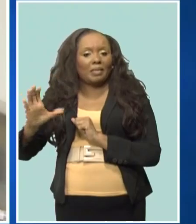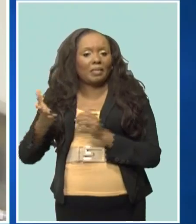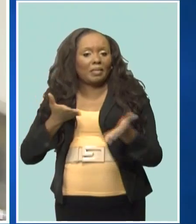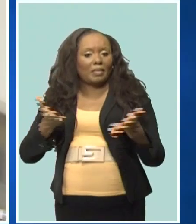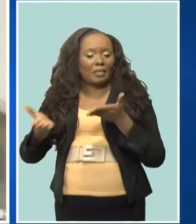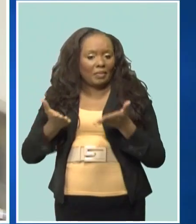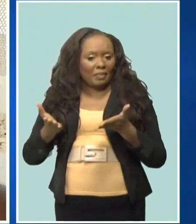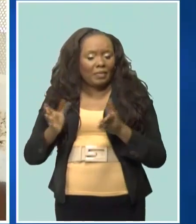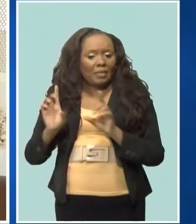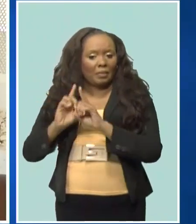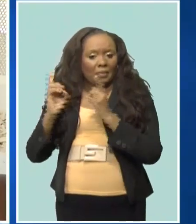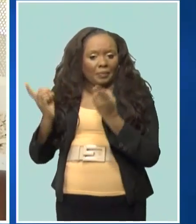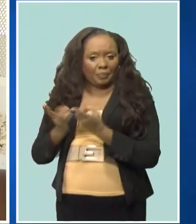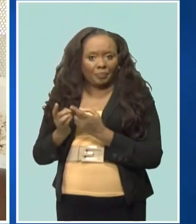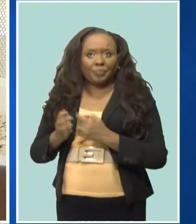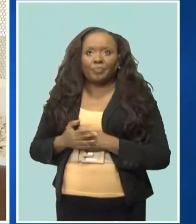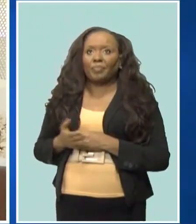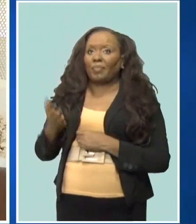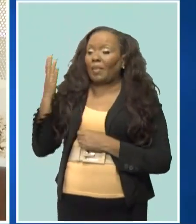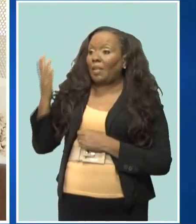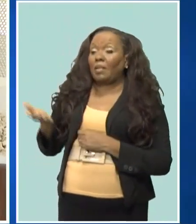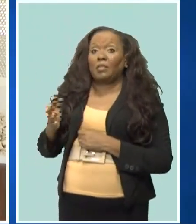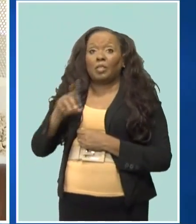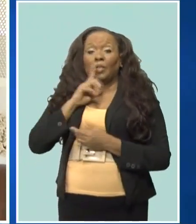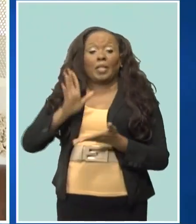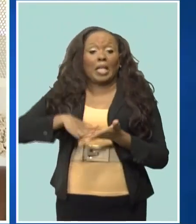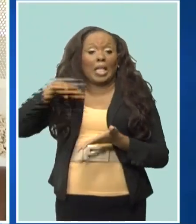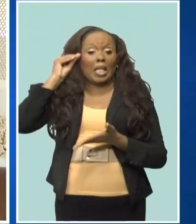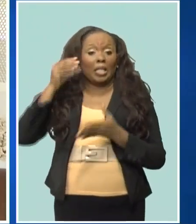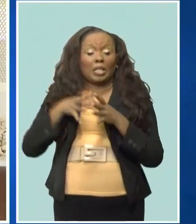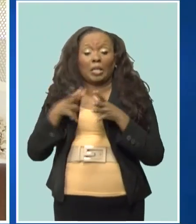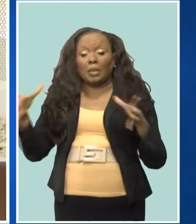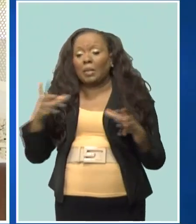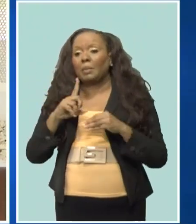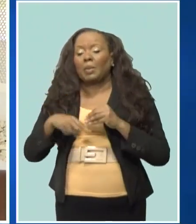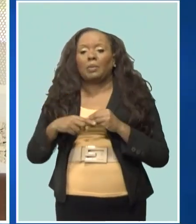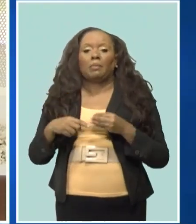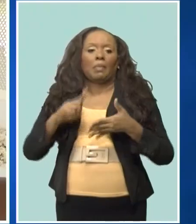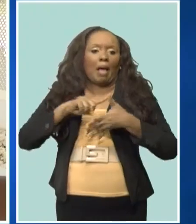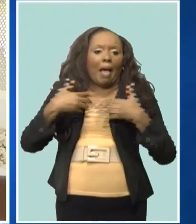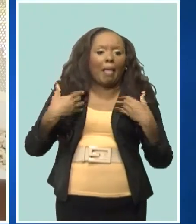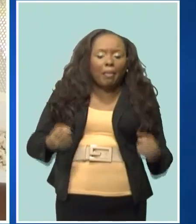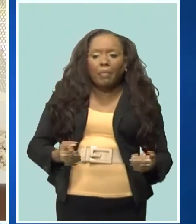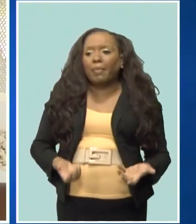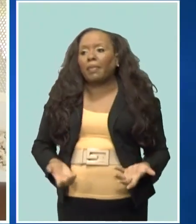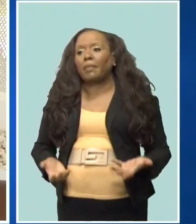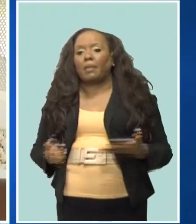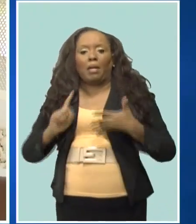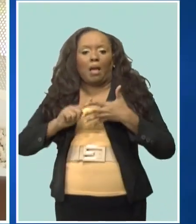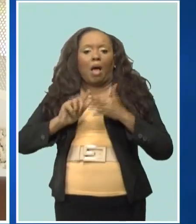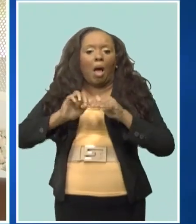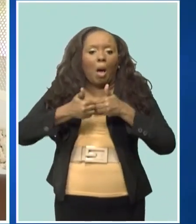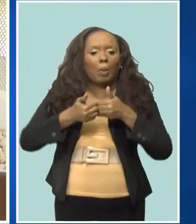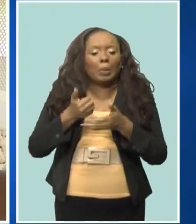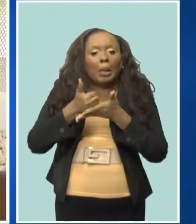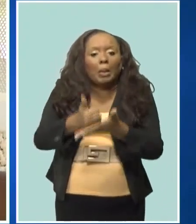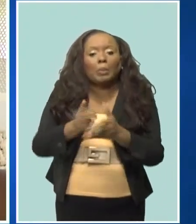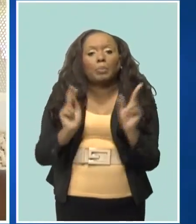Services Unit. We get to learn a lot all about health and if you can help some person